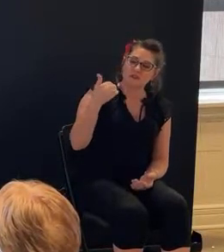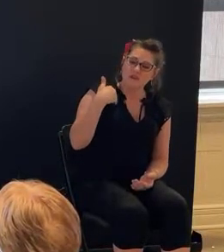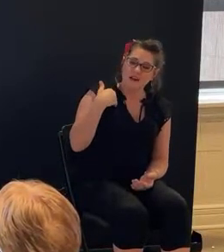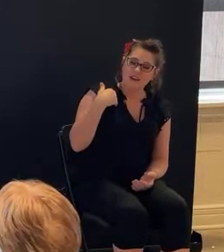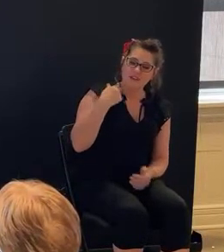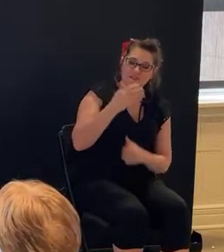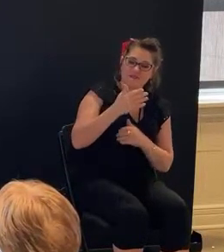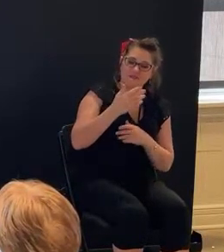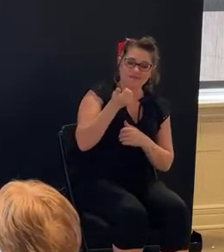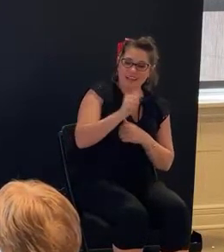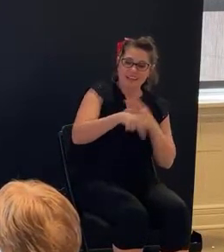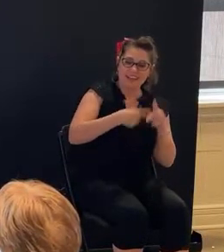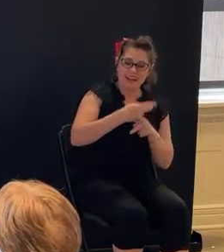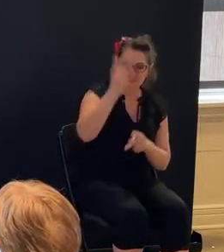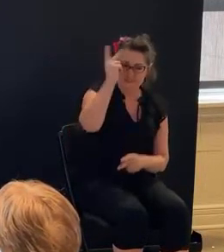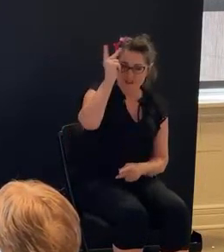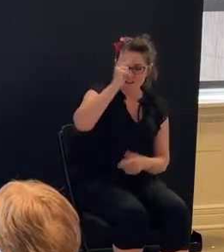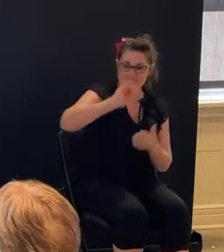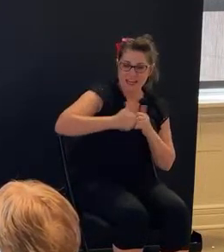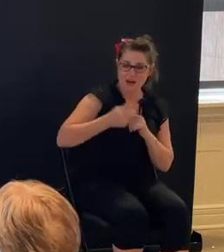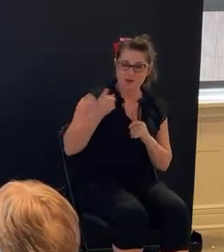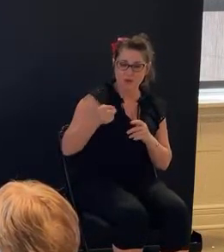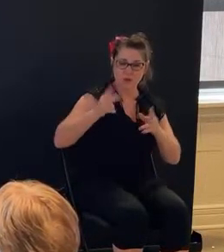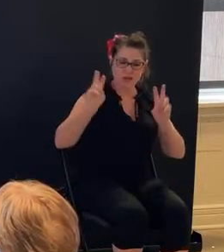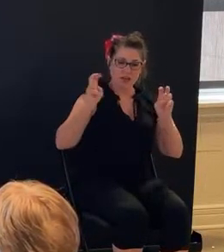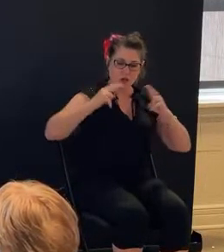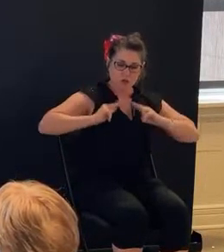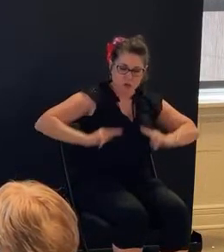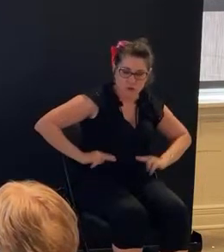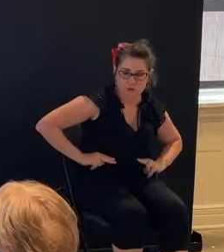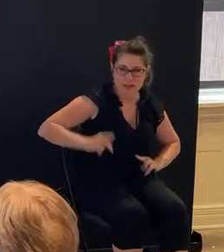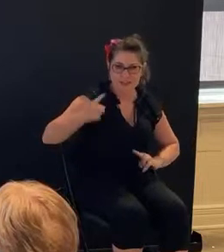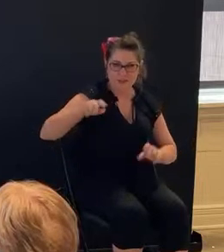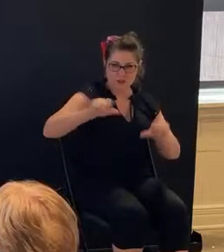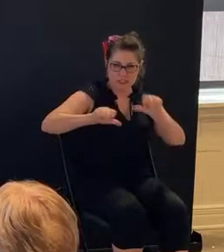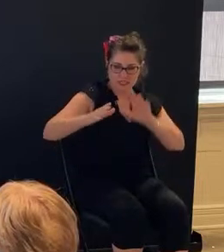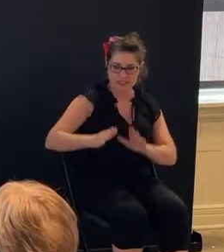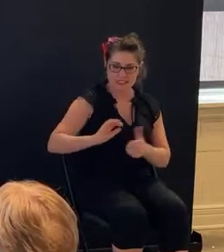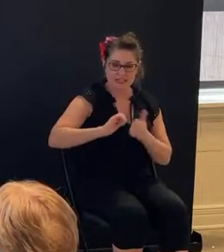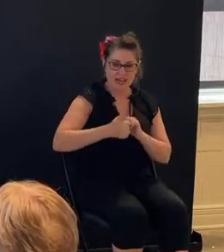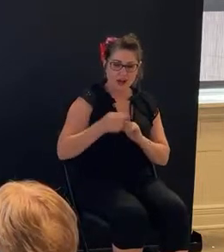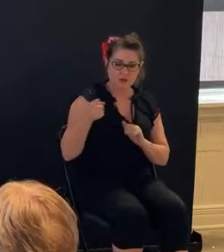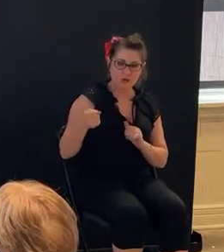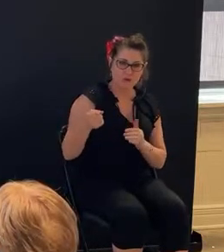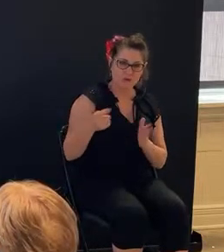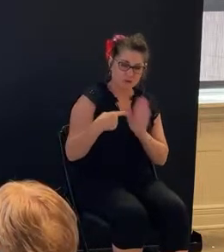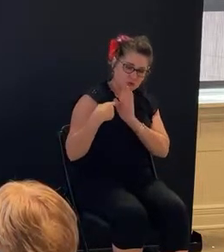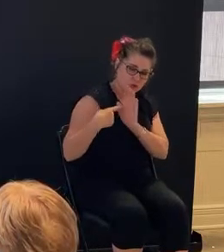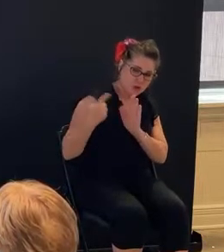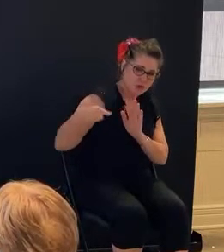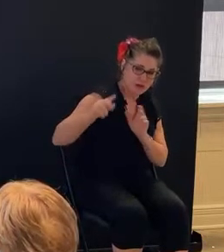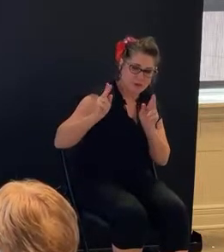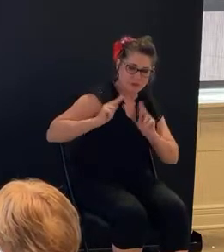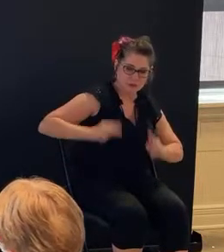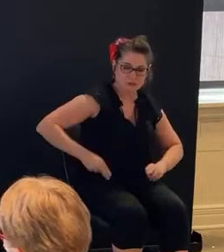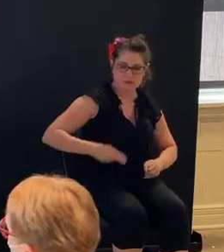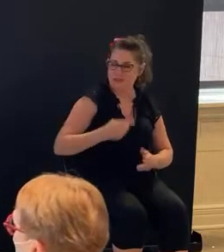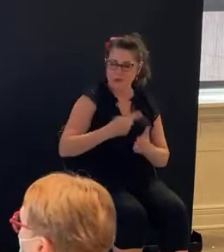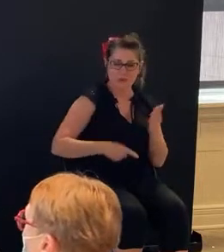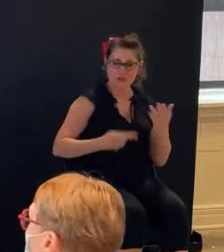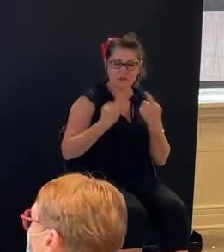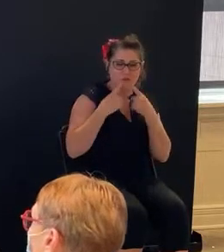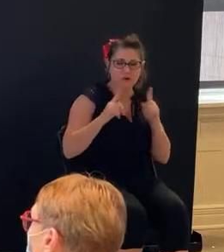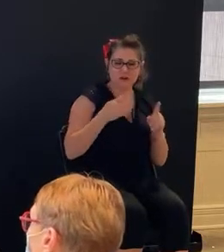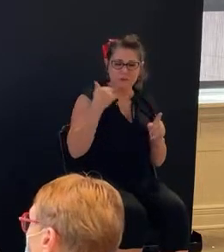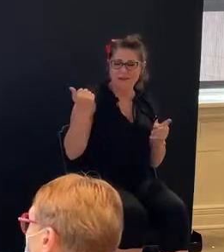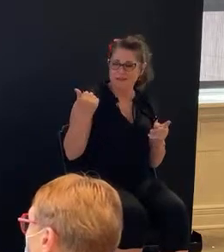you humanize these scientists, how you bring these stories to a personal level, and what has worked best in your experience? Sandi, maybe